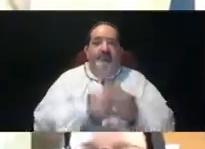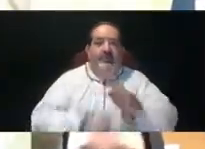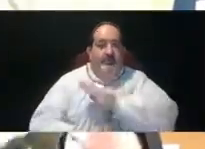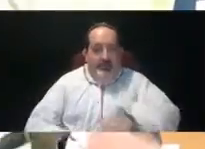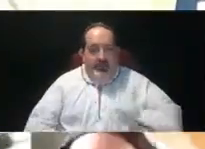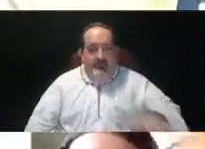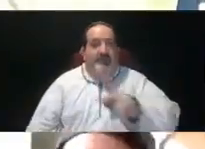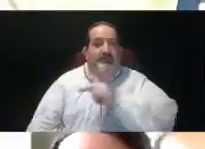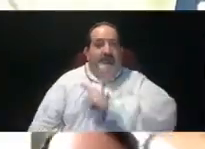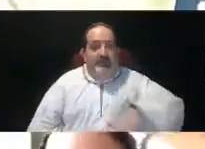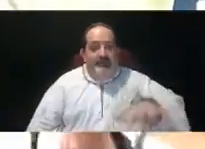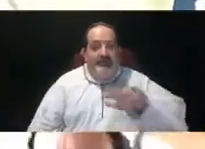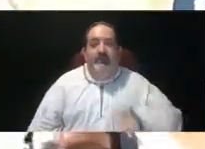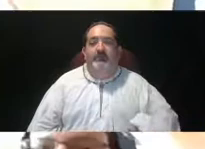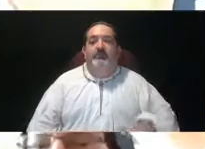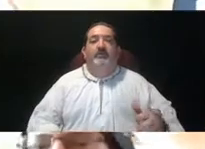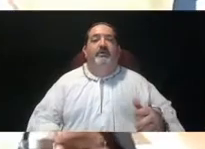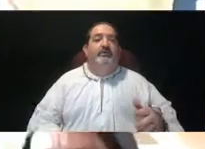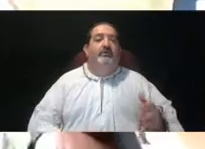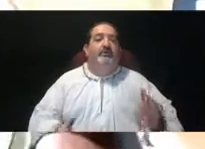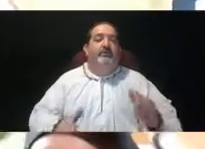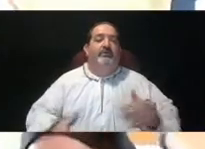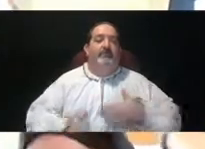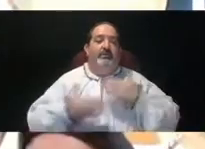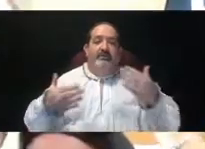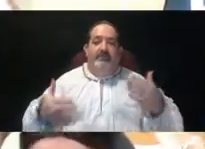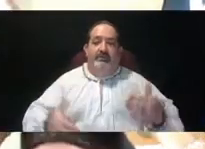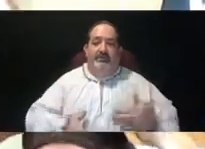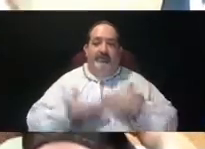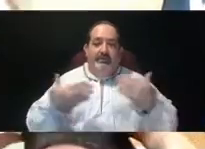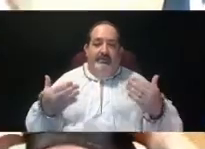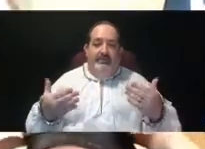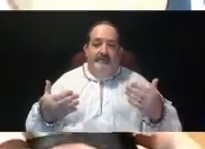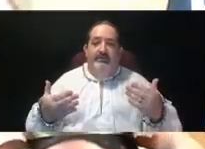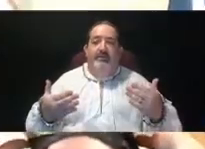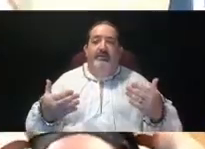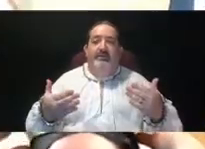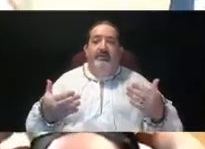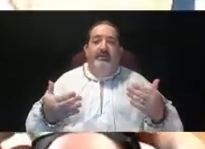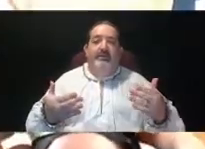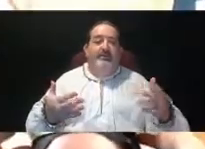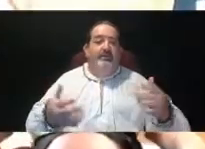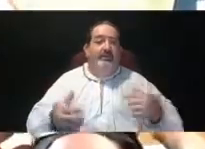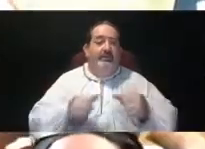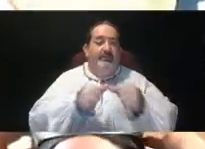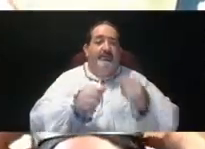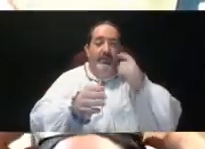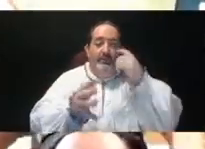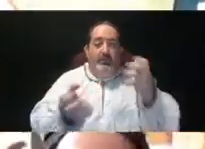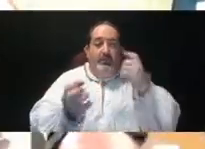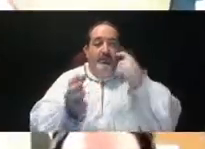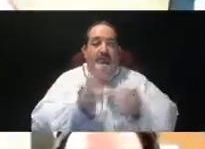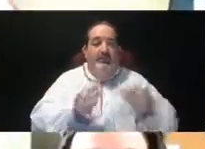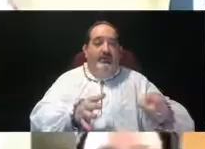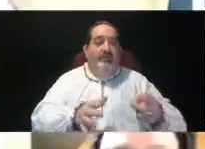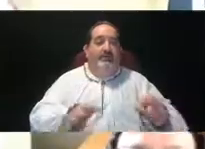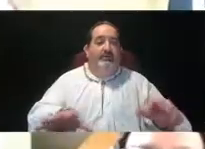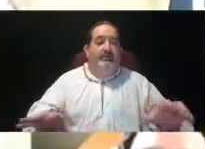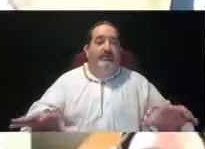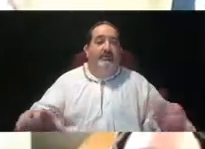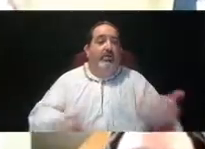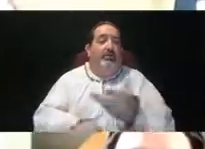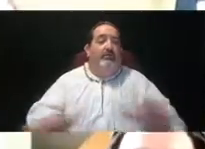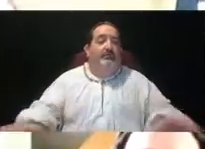And we are just very, very glad to have you and continue to recognize the work that you do for our barony. Thank you very much.